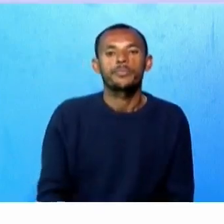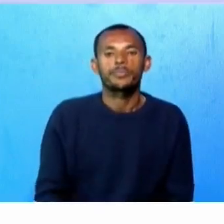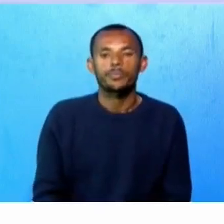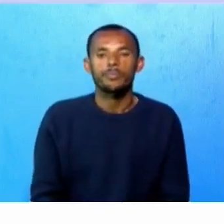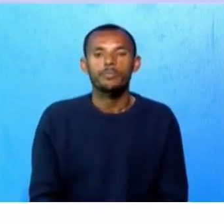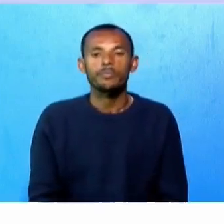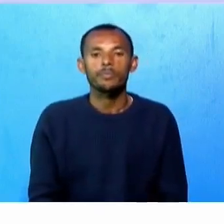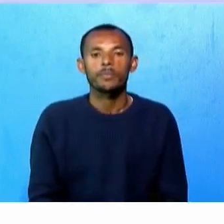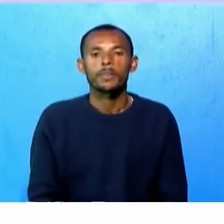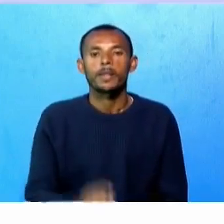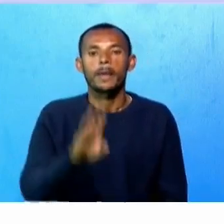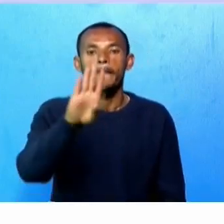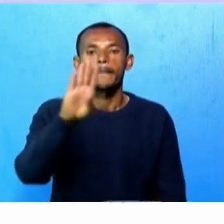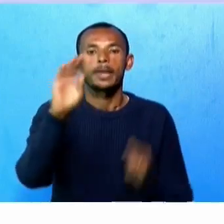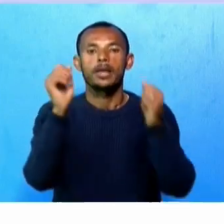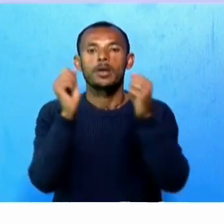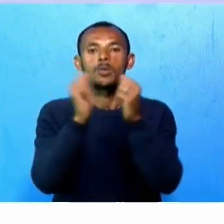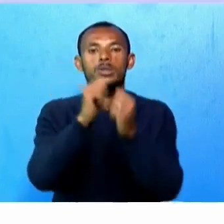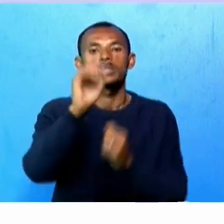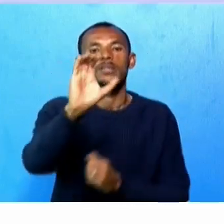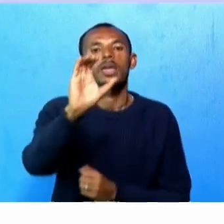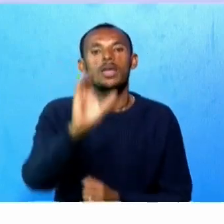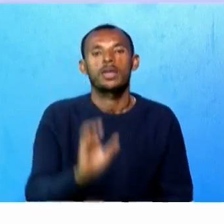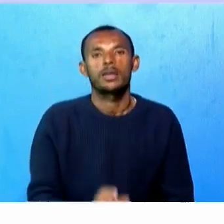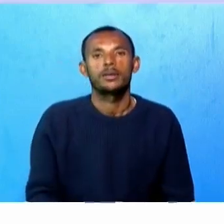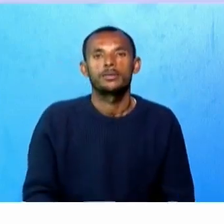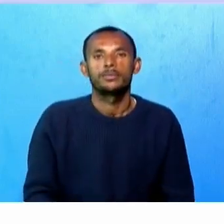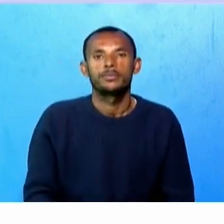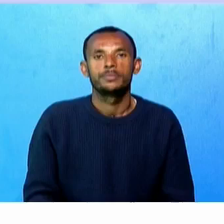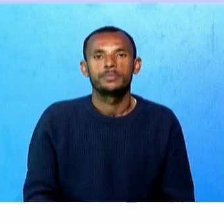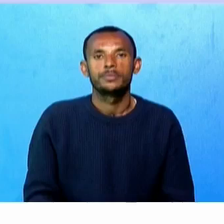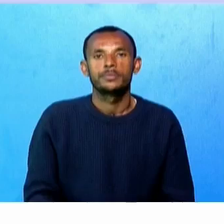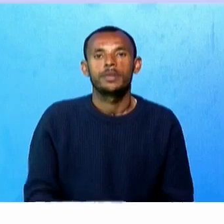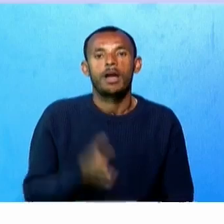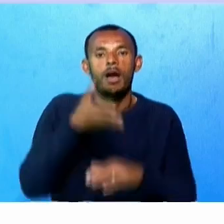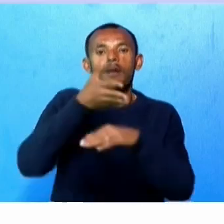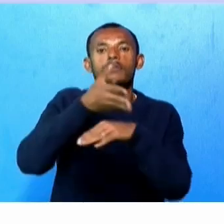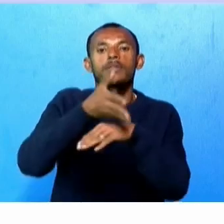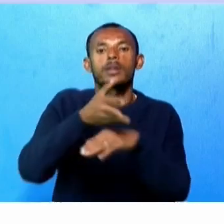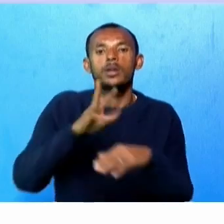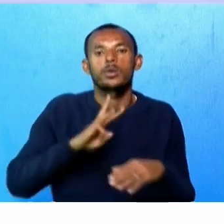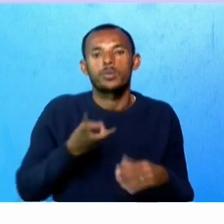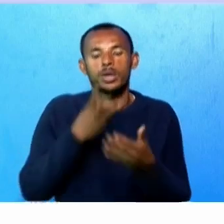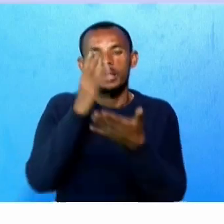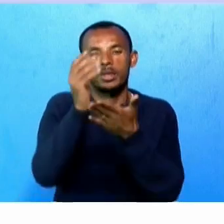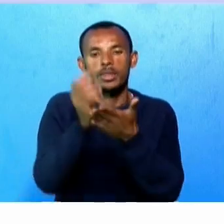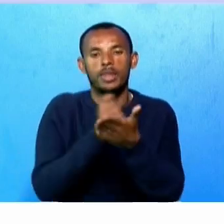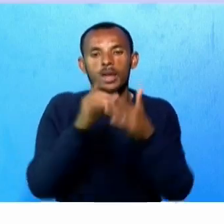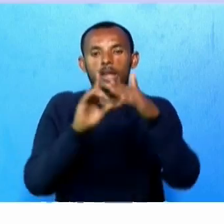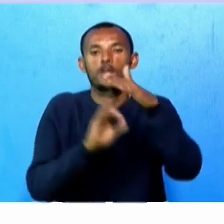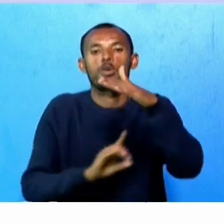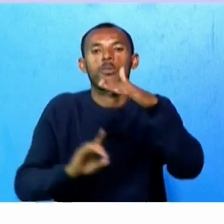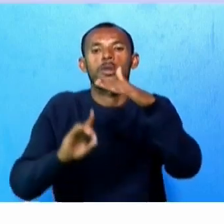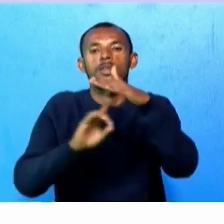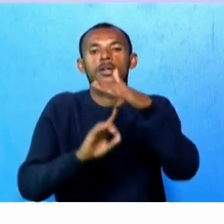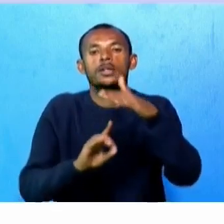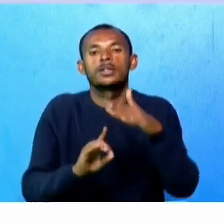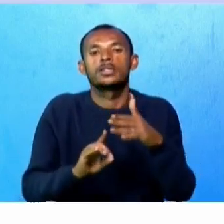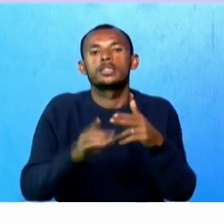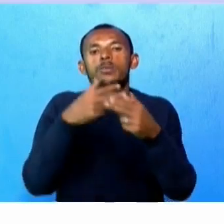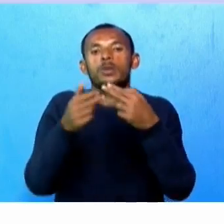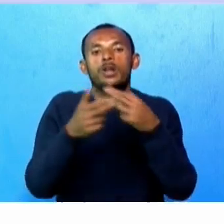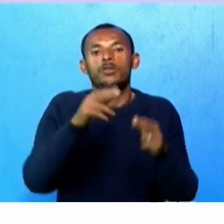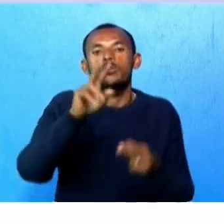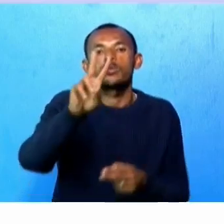then b with c, right? Then after, we take on the denominator the product of the